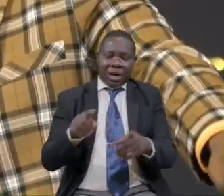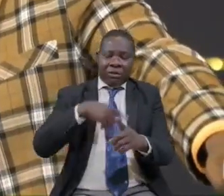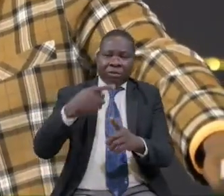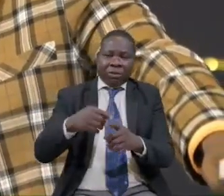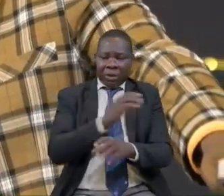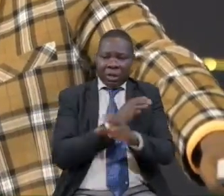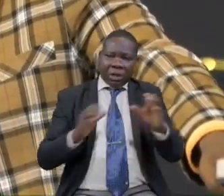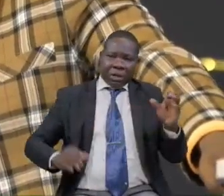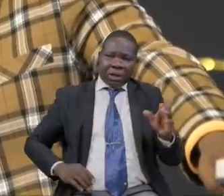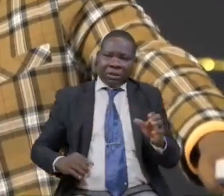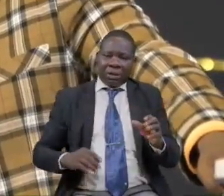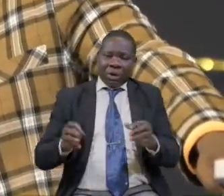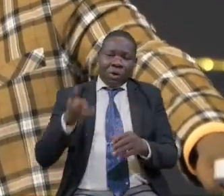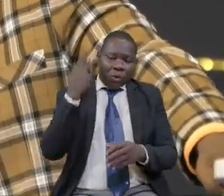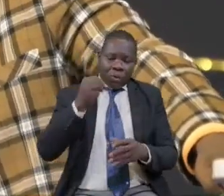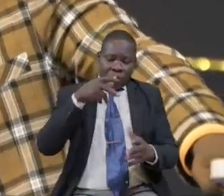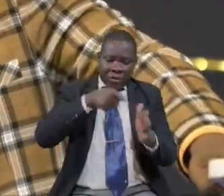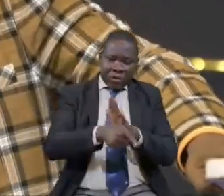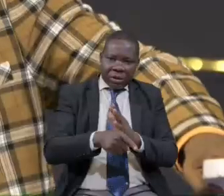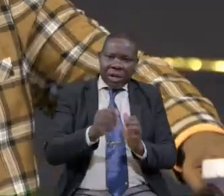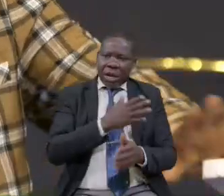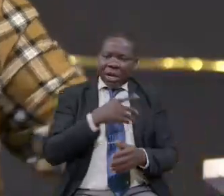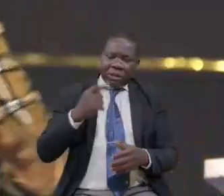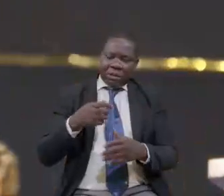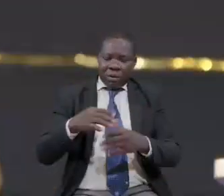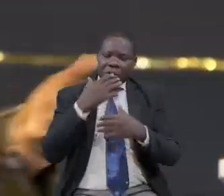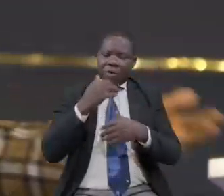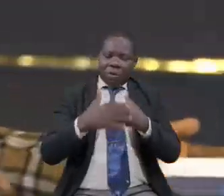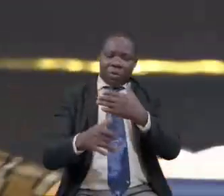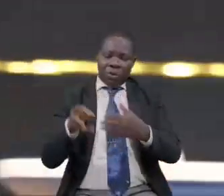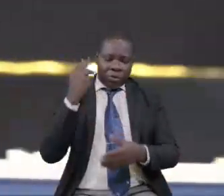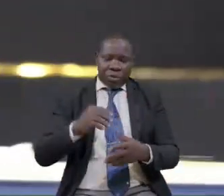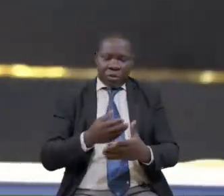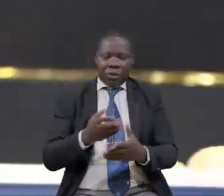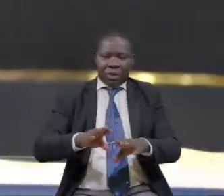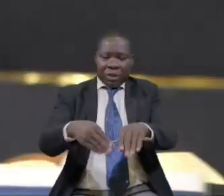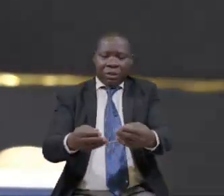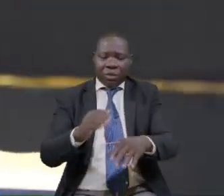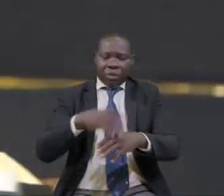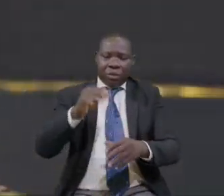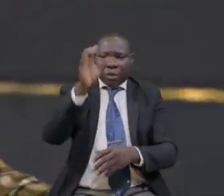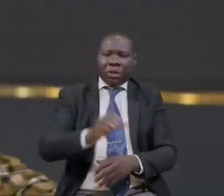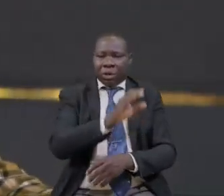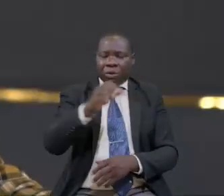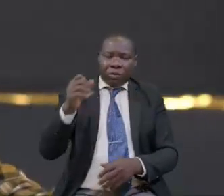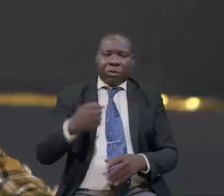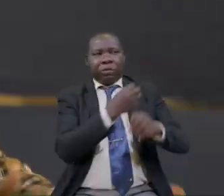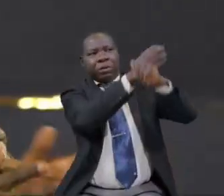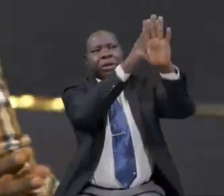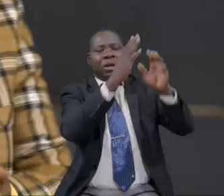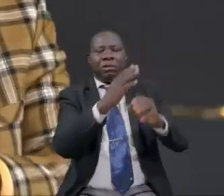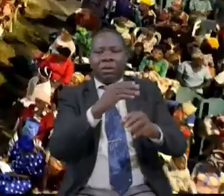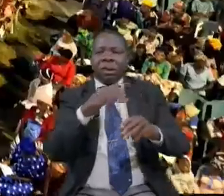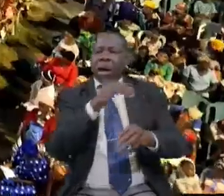was slain and his blood was shed on the cross of Calvary. And today you can come and wash you